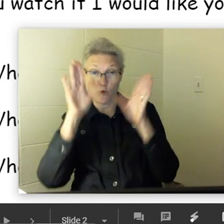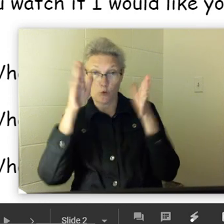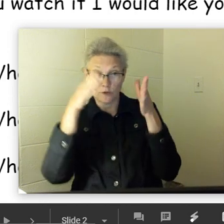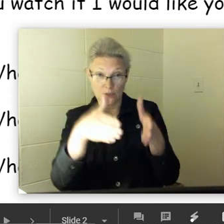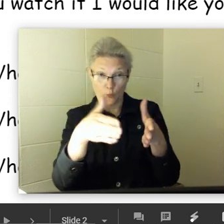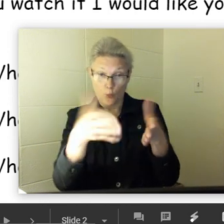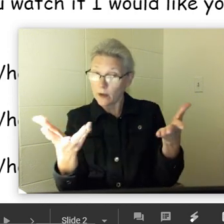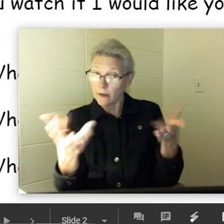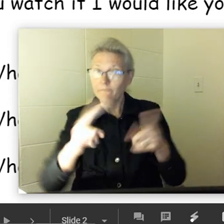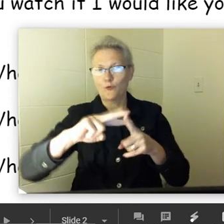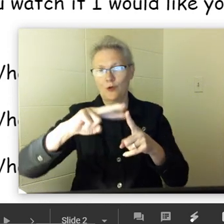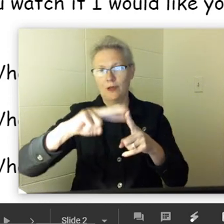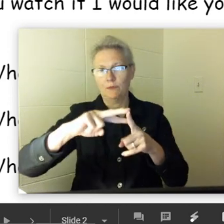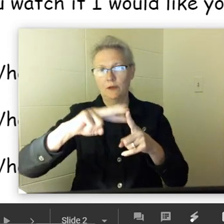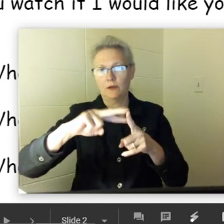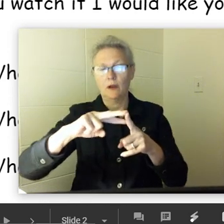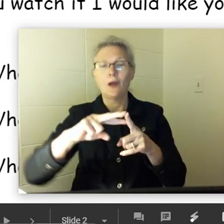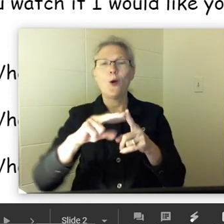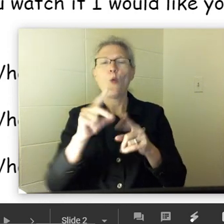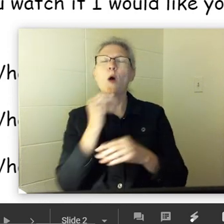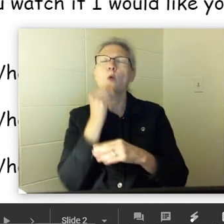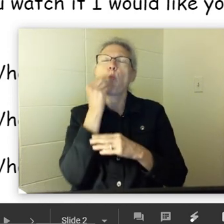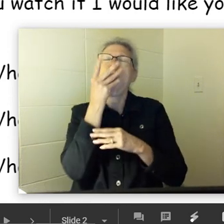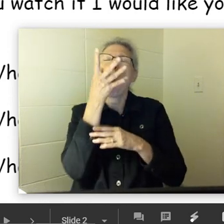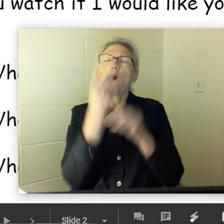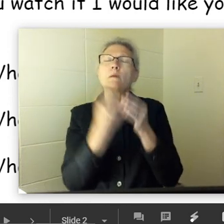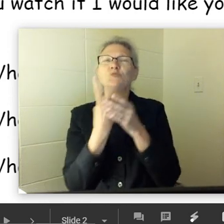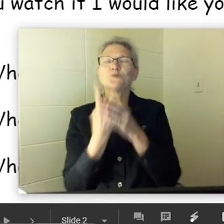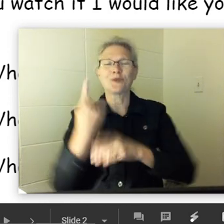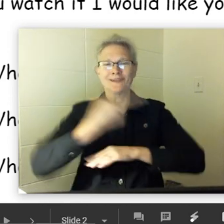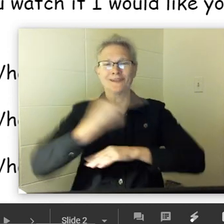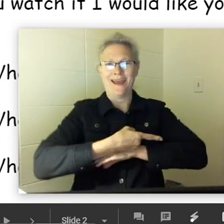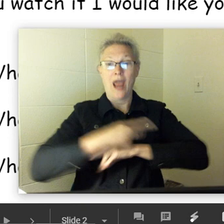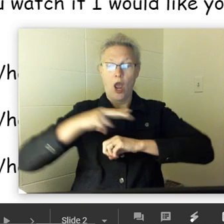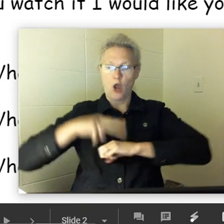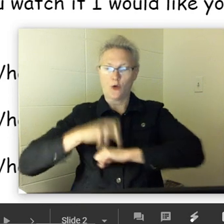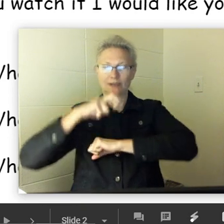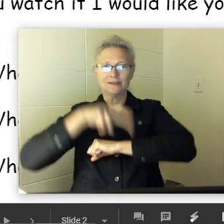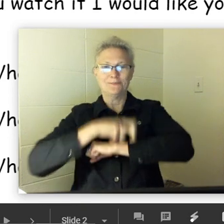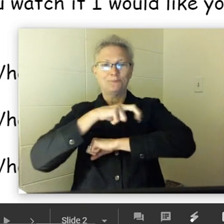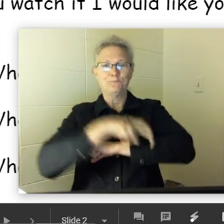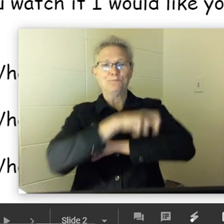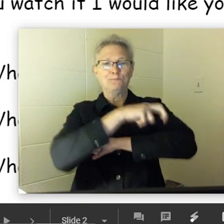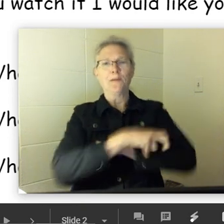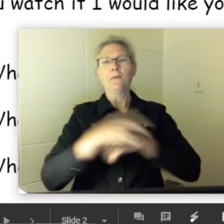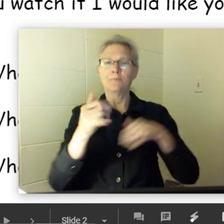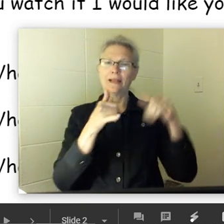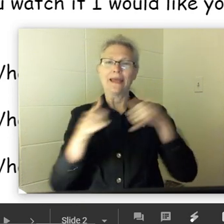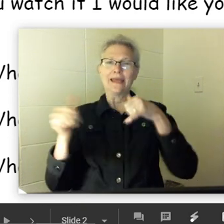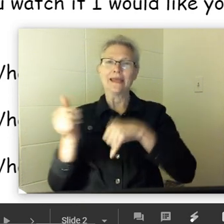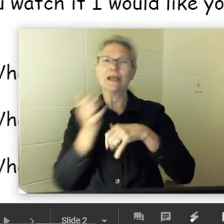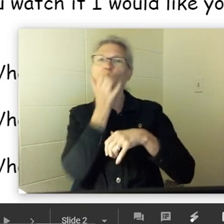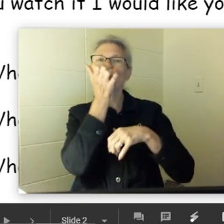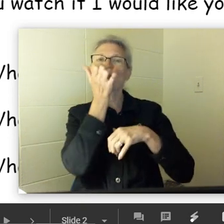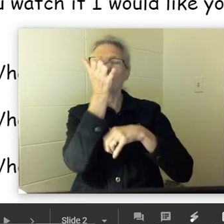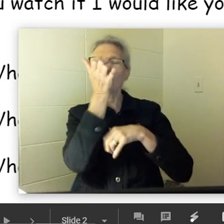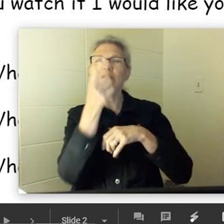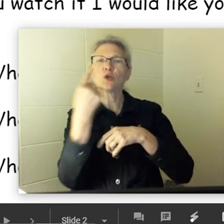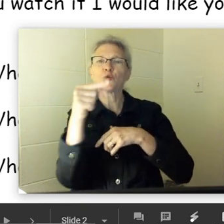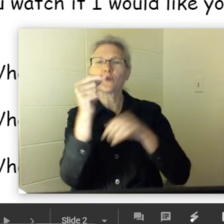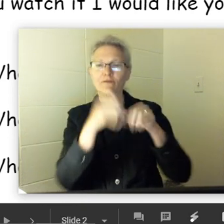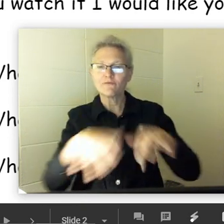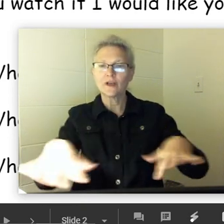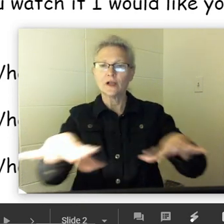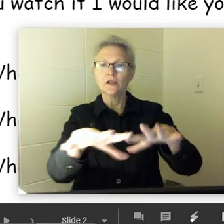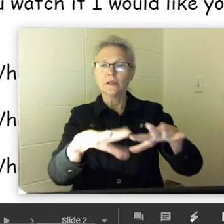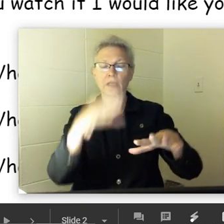vocabulary. One warm spring day, a grasshopper was playing in a grassy green field when he noticed a line